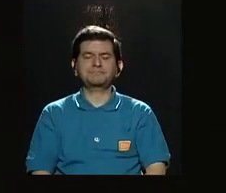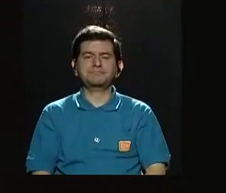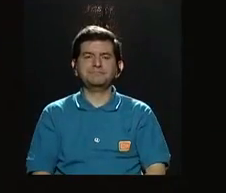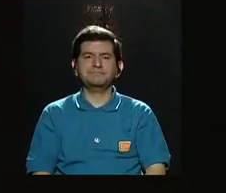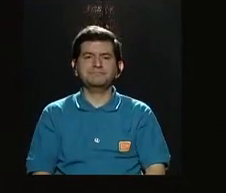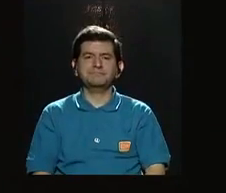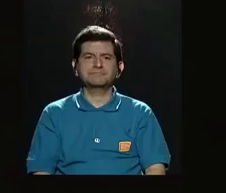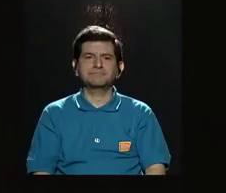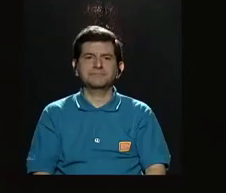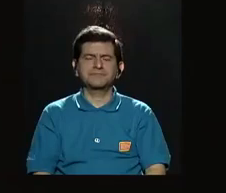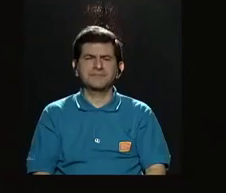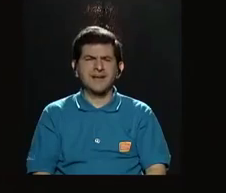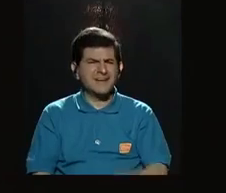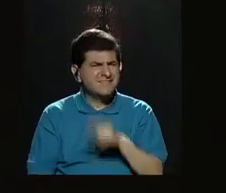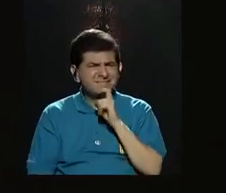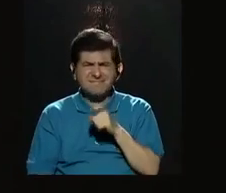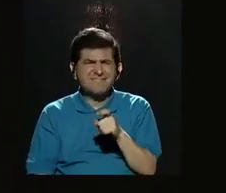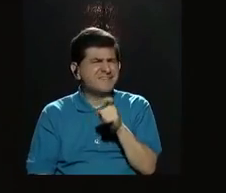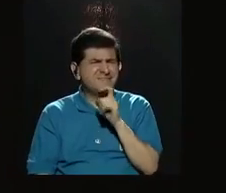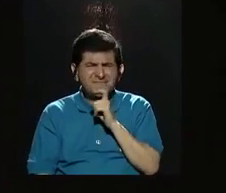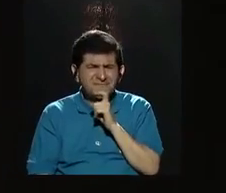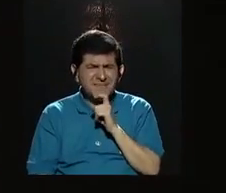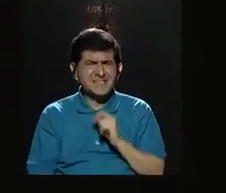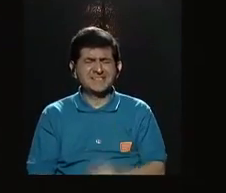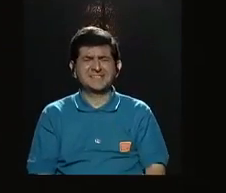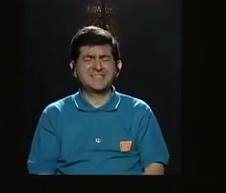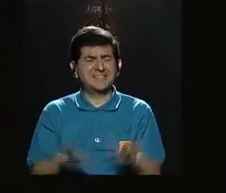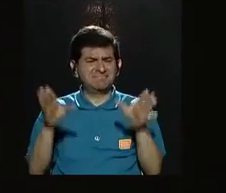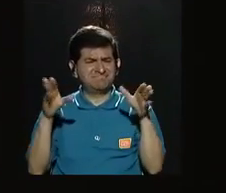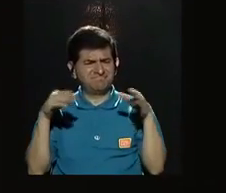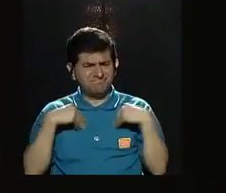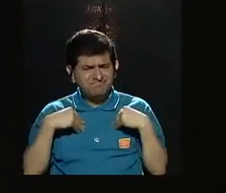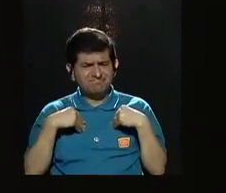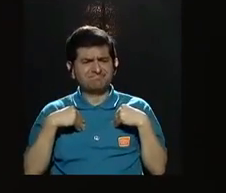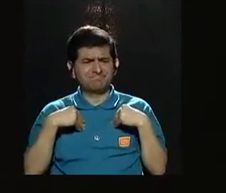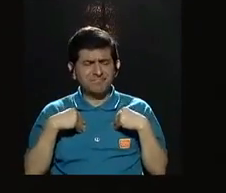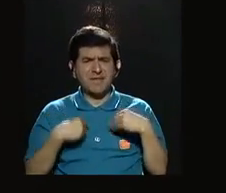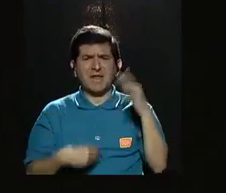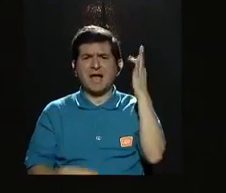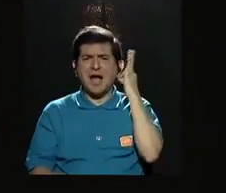Why is it so difficult to recognize trans women as women?